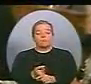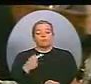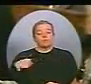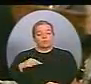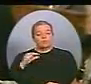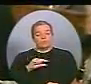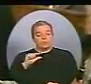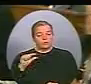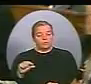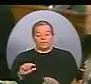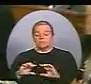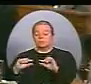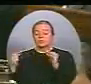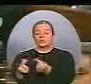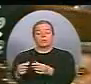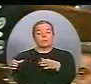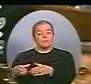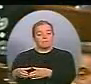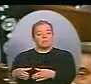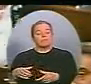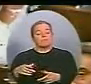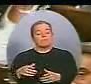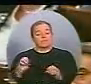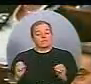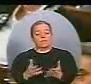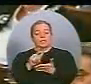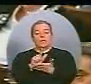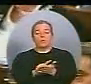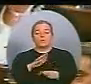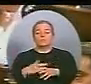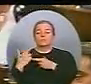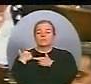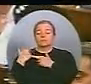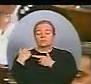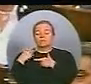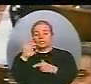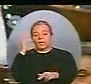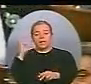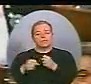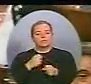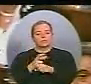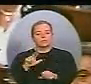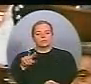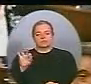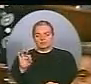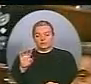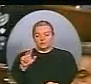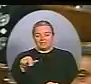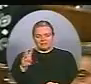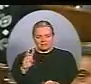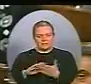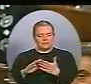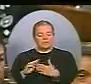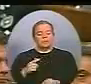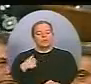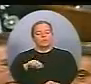actually created the Federal Accountability Act back in 2006. We created the restrictions on the lobbying. We wanted to